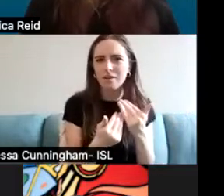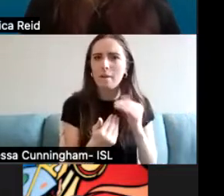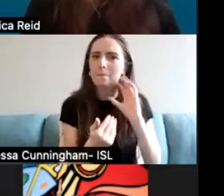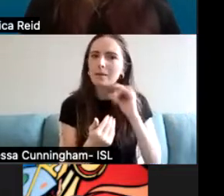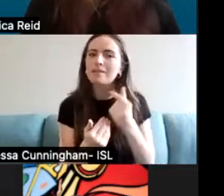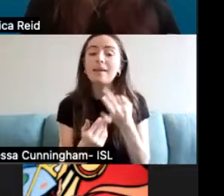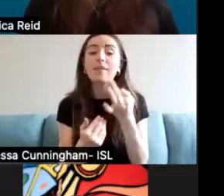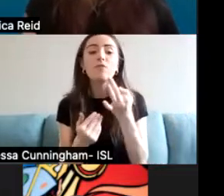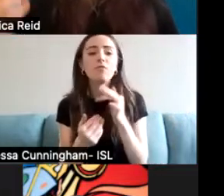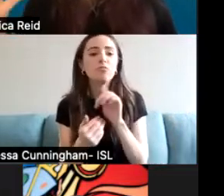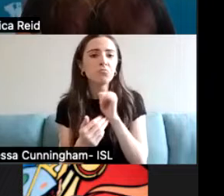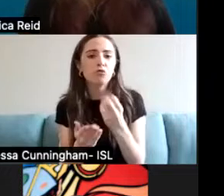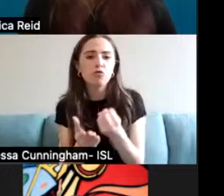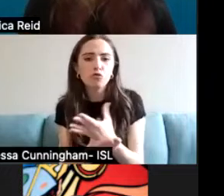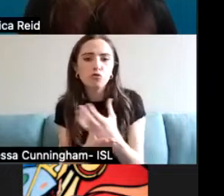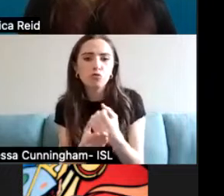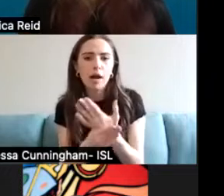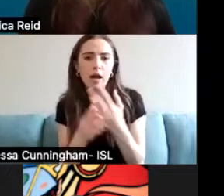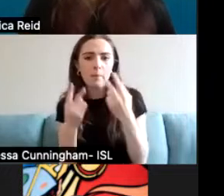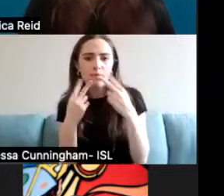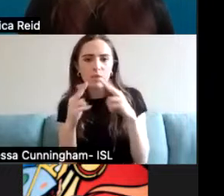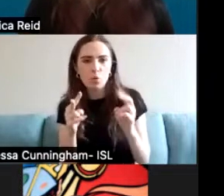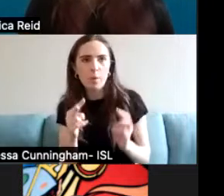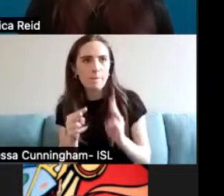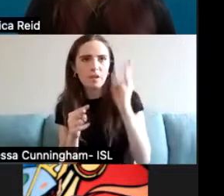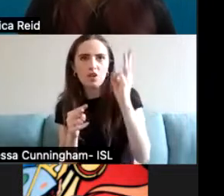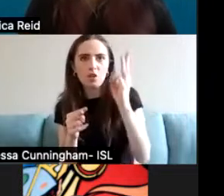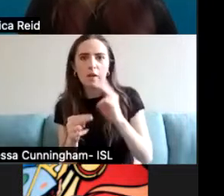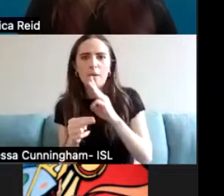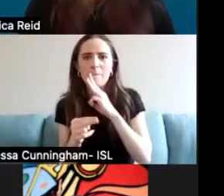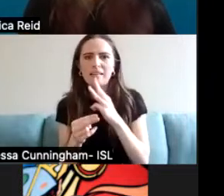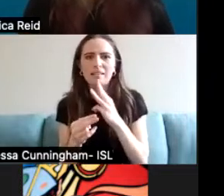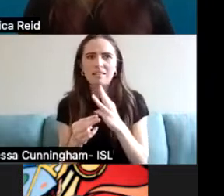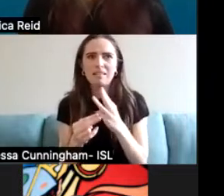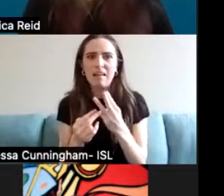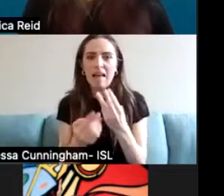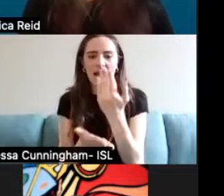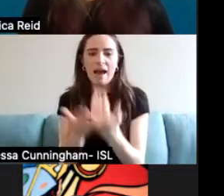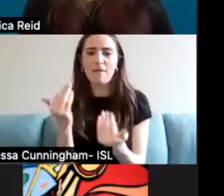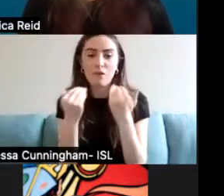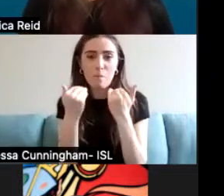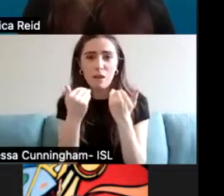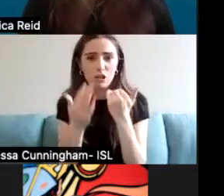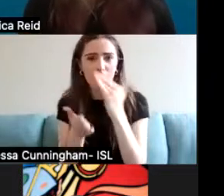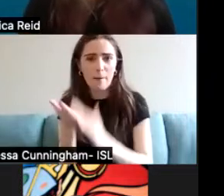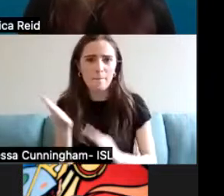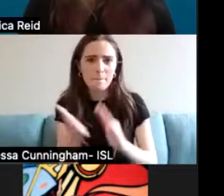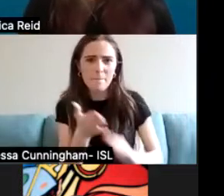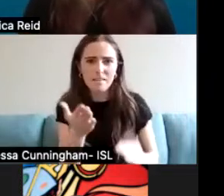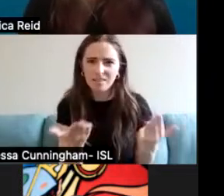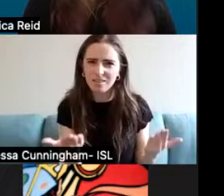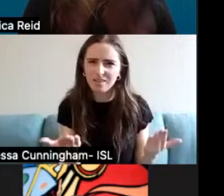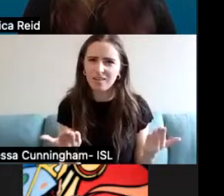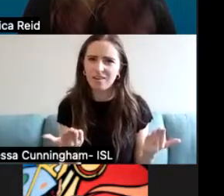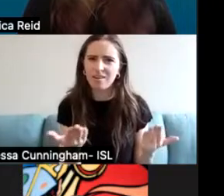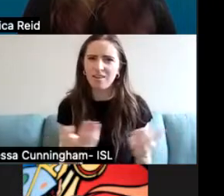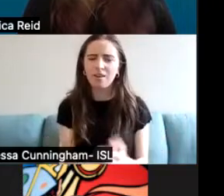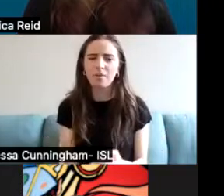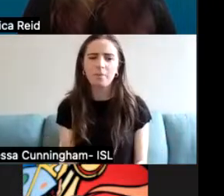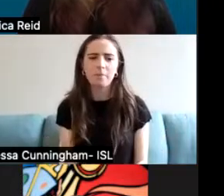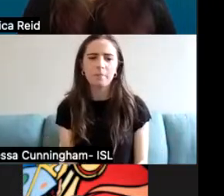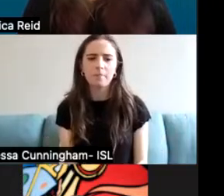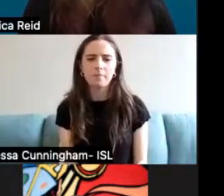described, then it's basically like half a page is blank to someone that might be using a screen reader. So what